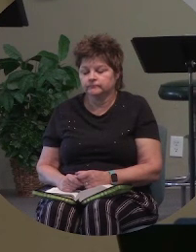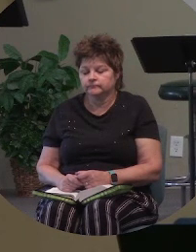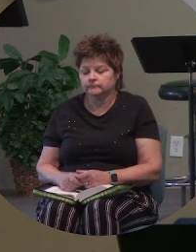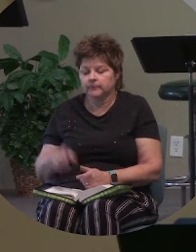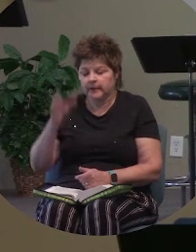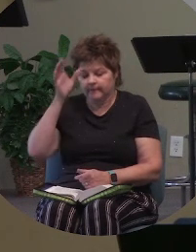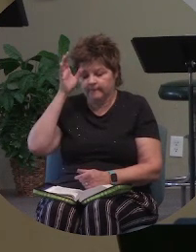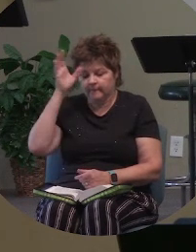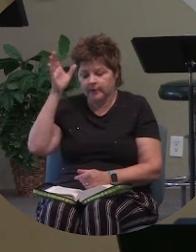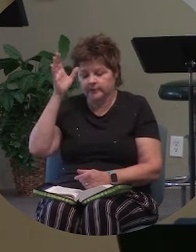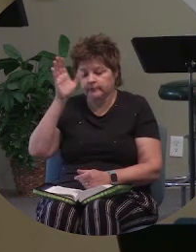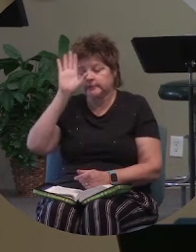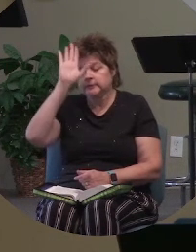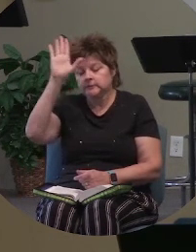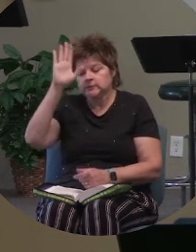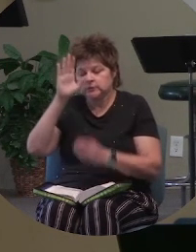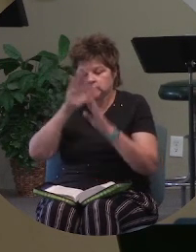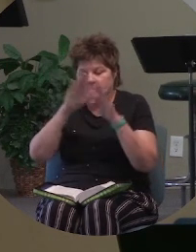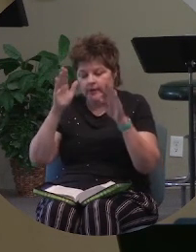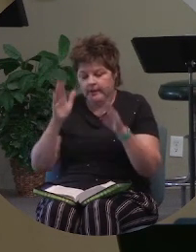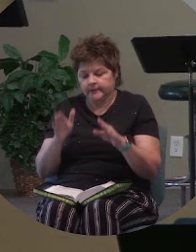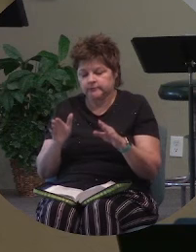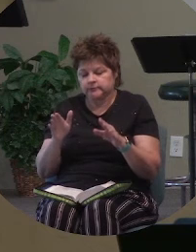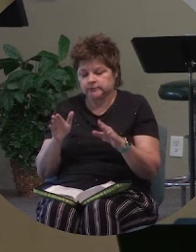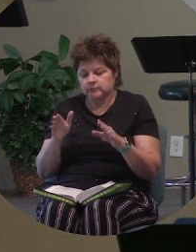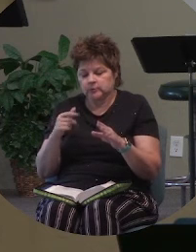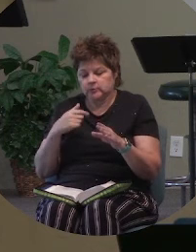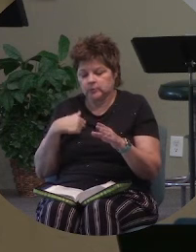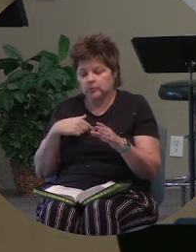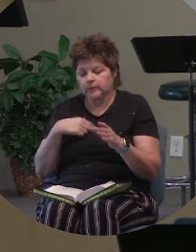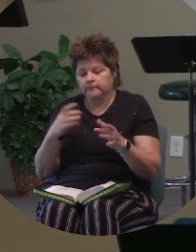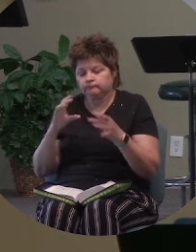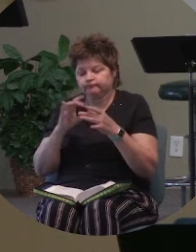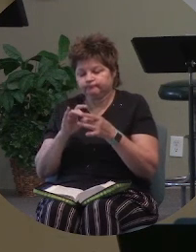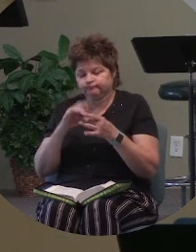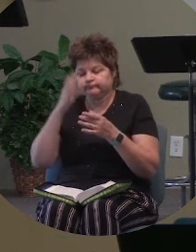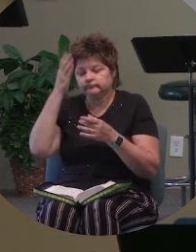Father, this is your house. We are your people.